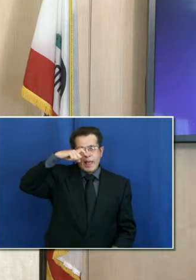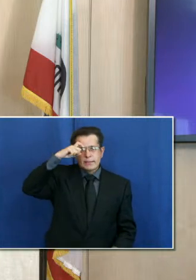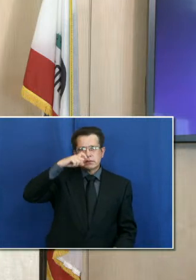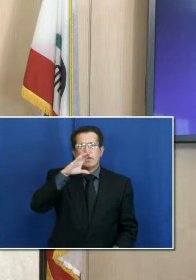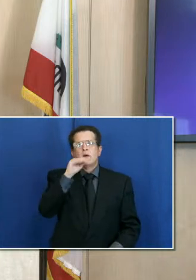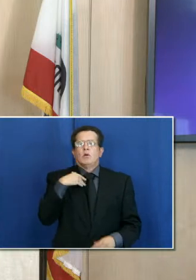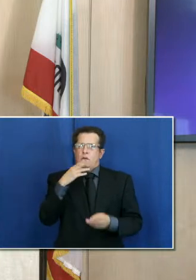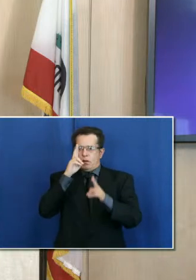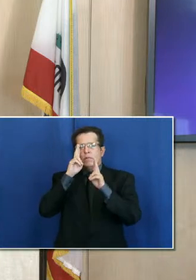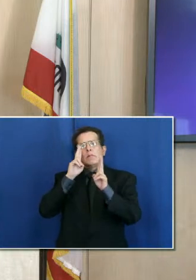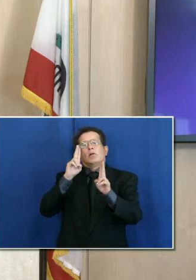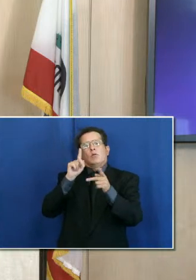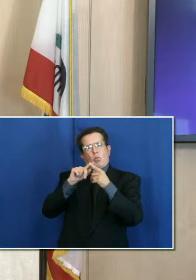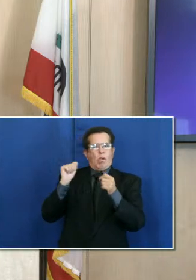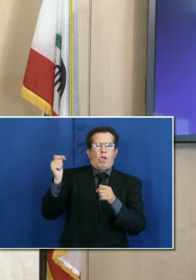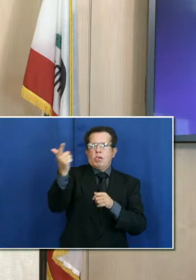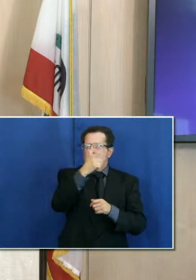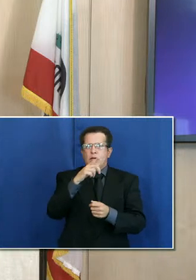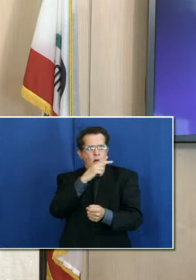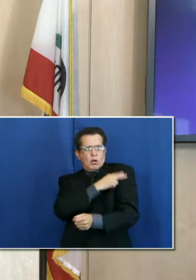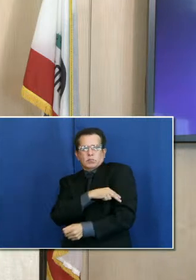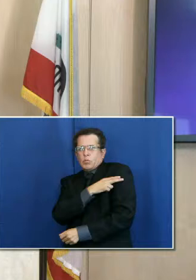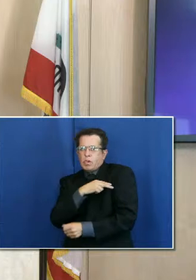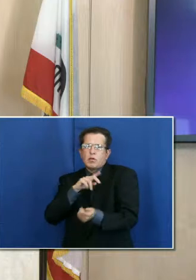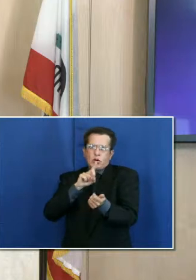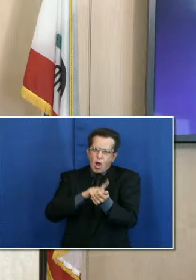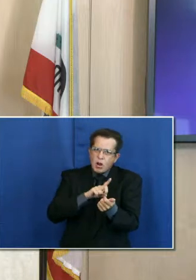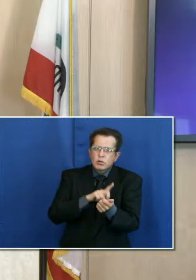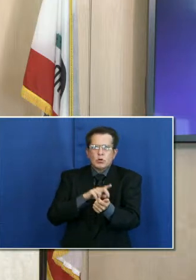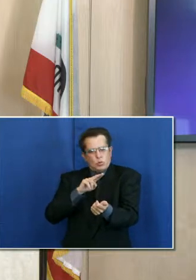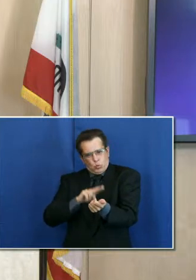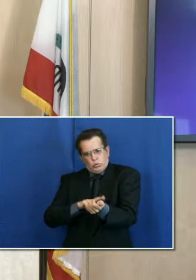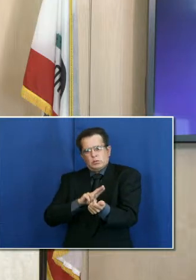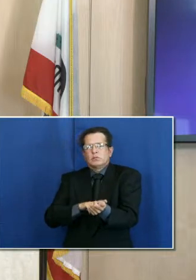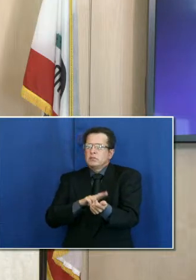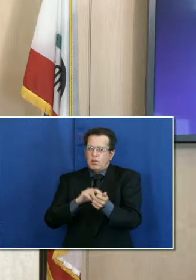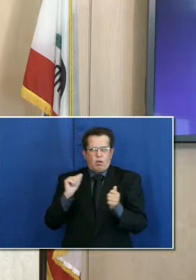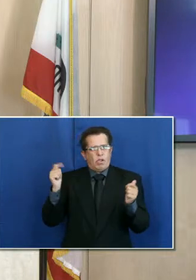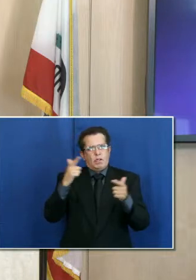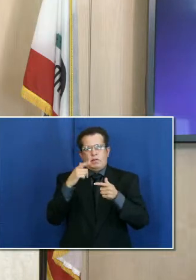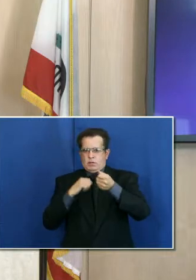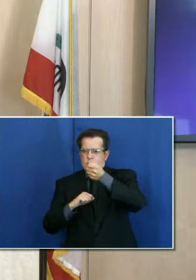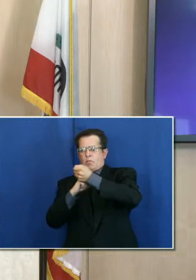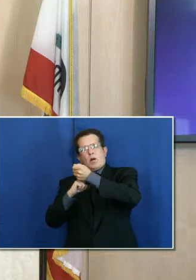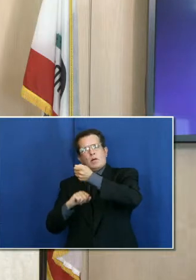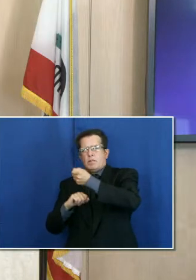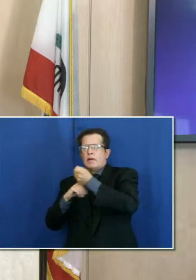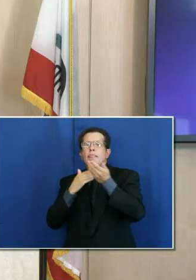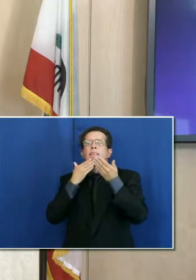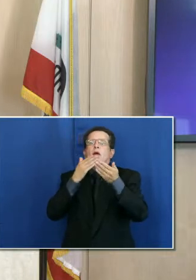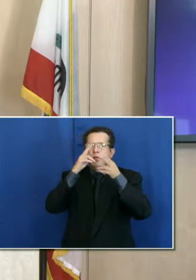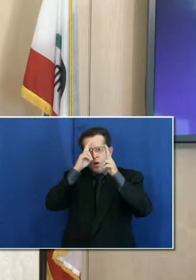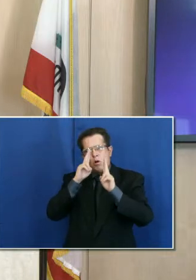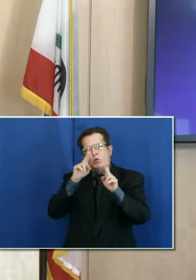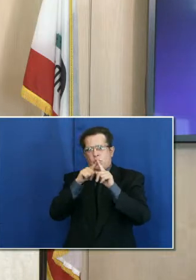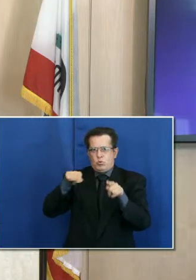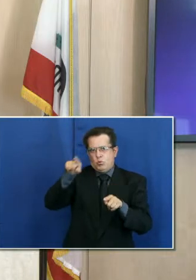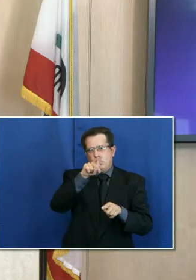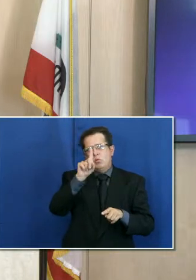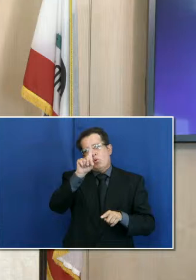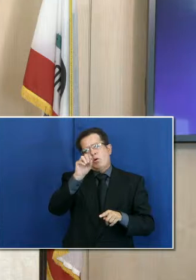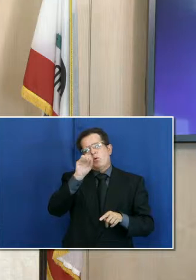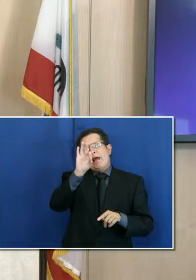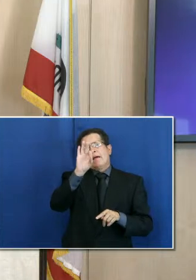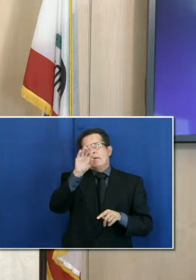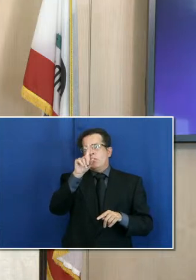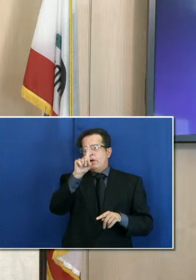providers in our community wherever they work. I especially want to thank the doctors and nurses and support staff at Scripps Health. Today marks the 194th